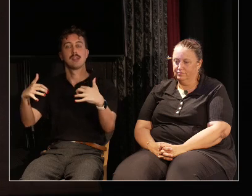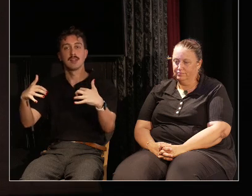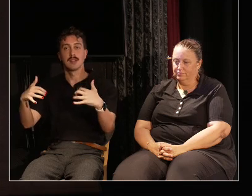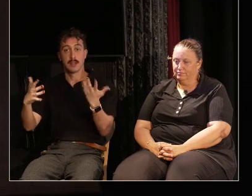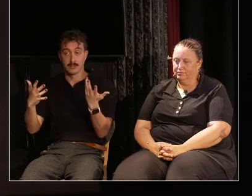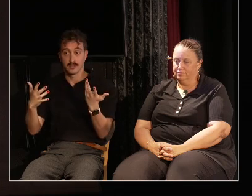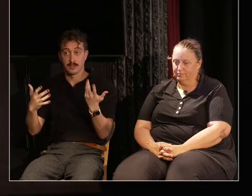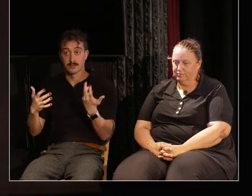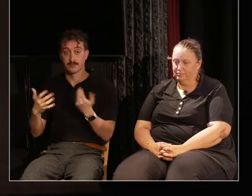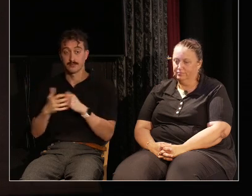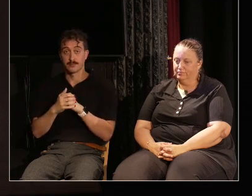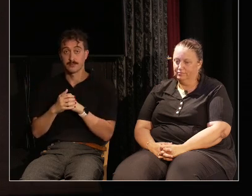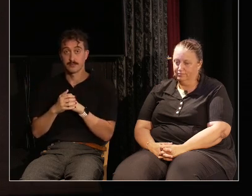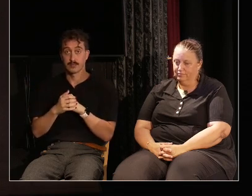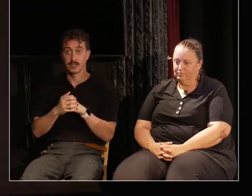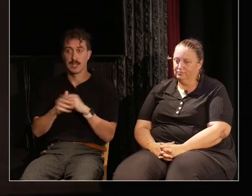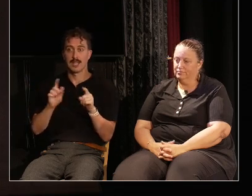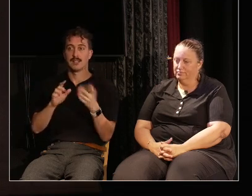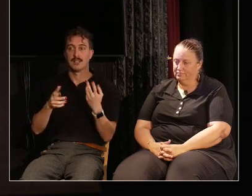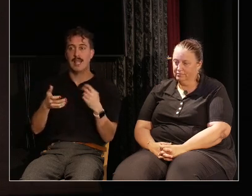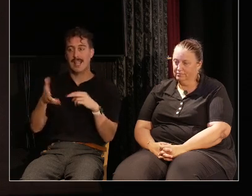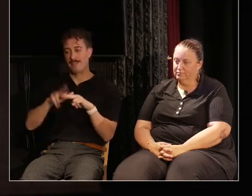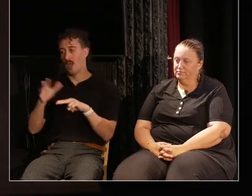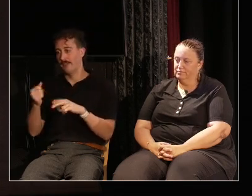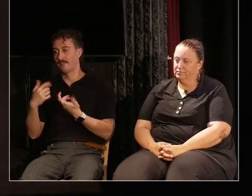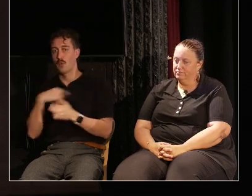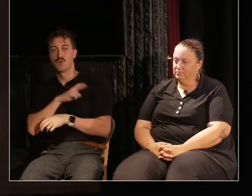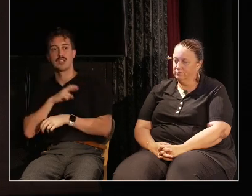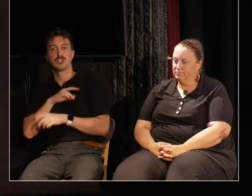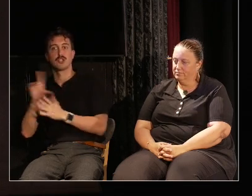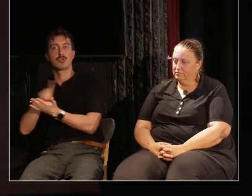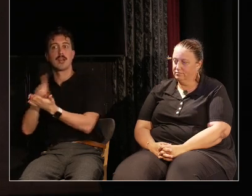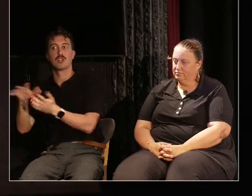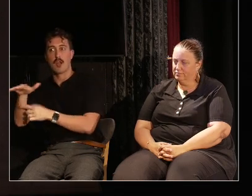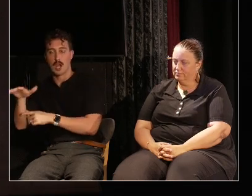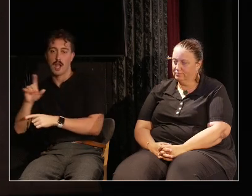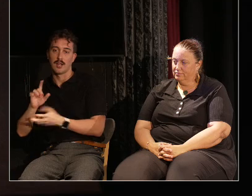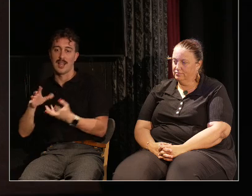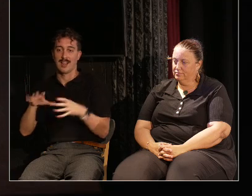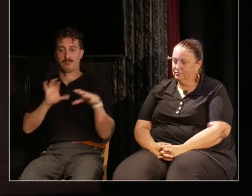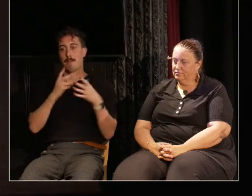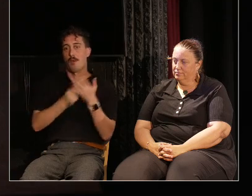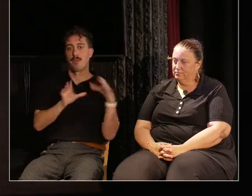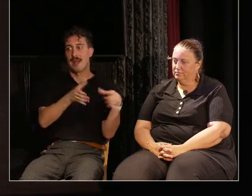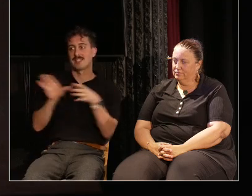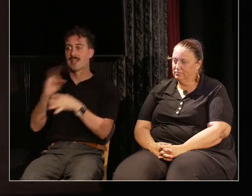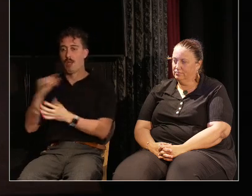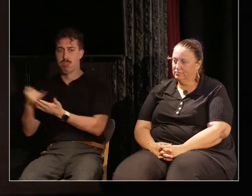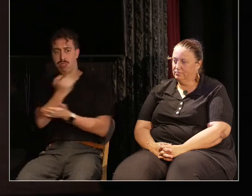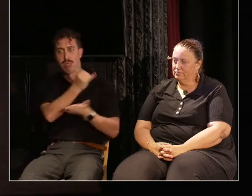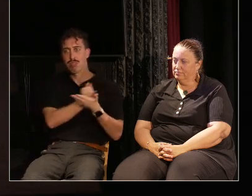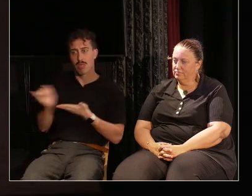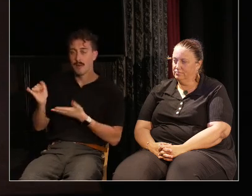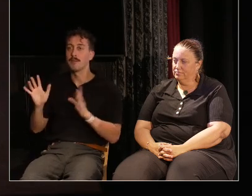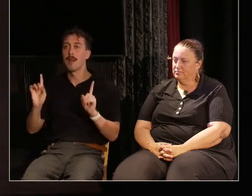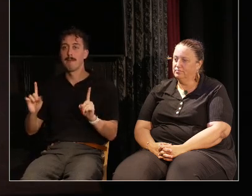I think, the sort of, whether it be the sort of religious discrimination area where, the major party is saying, look, it's their fault, no, it's their fault. And I think what we've got to try and find a